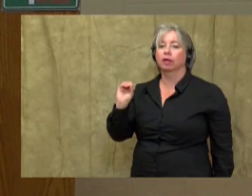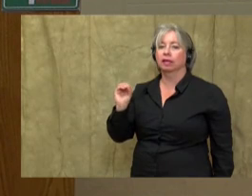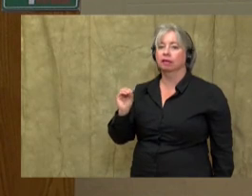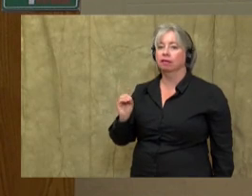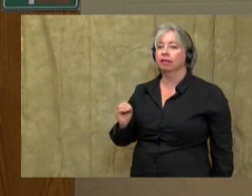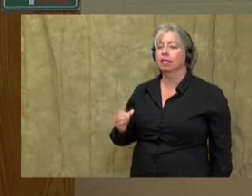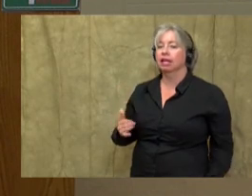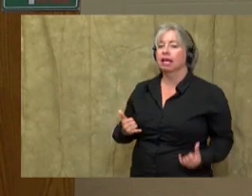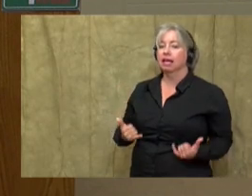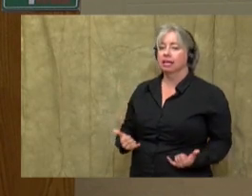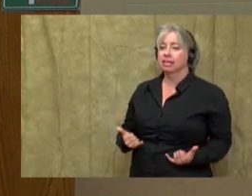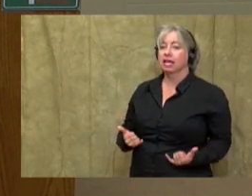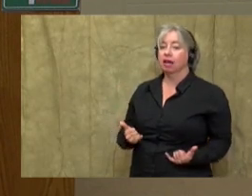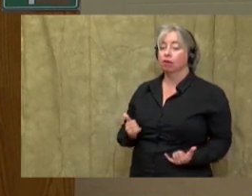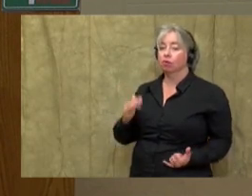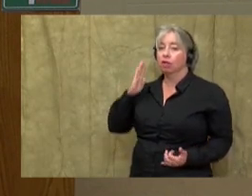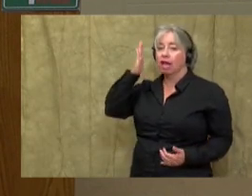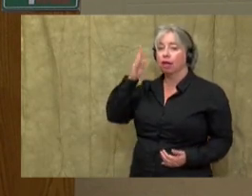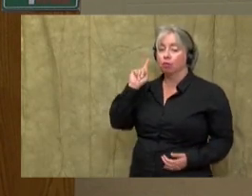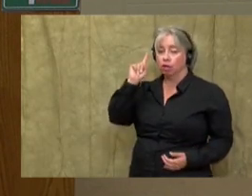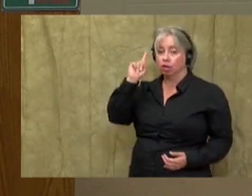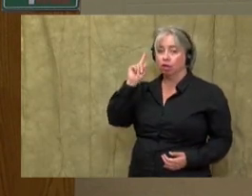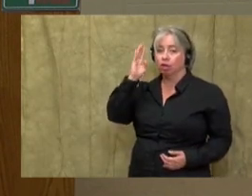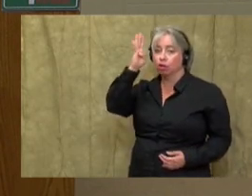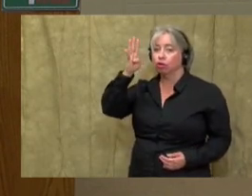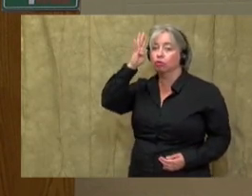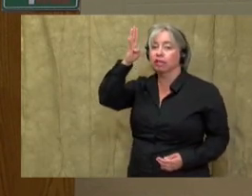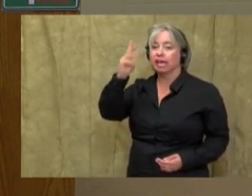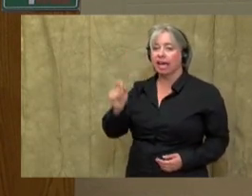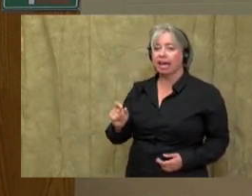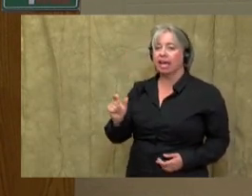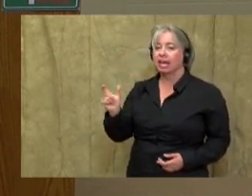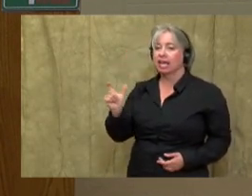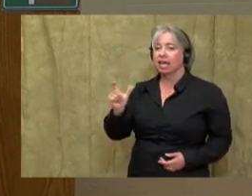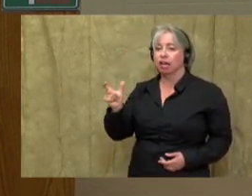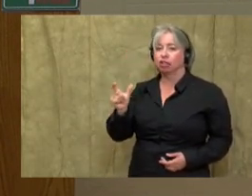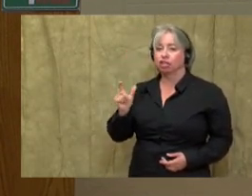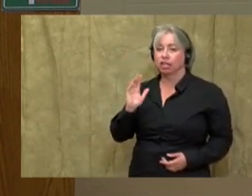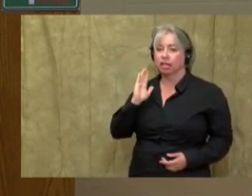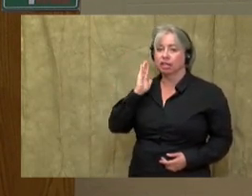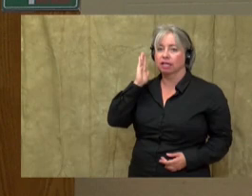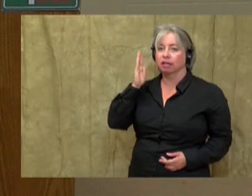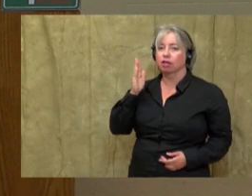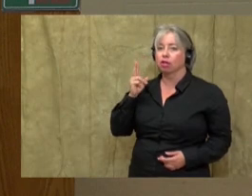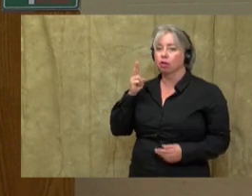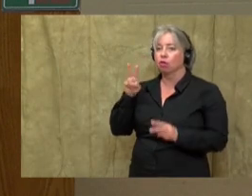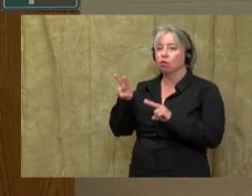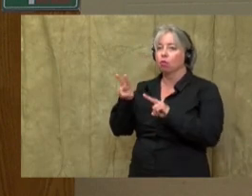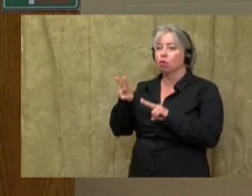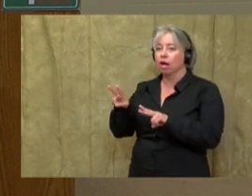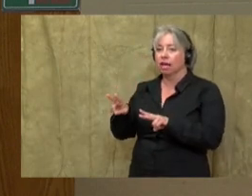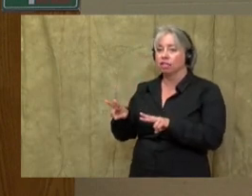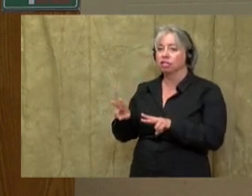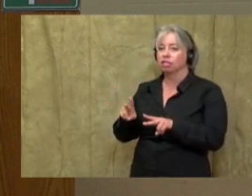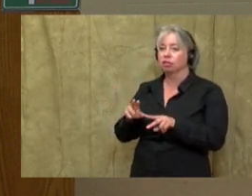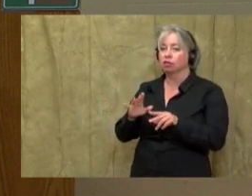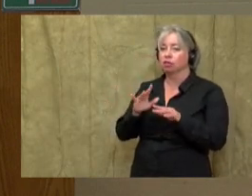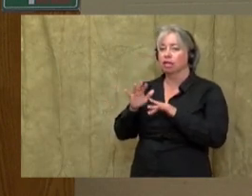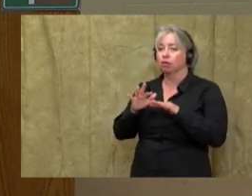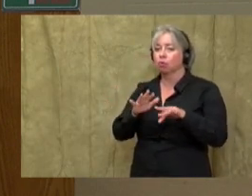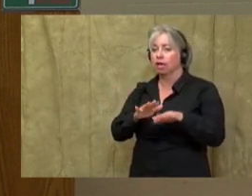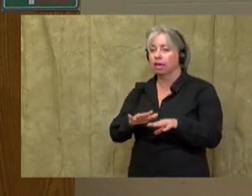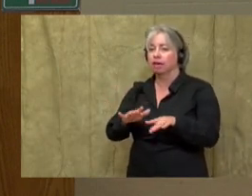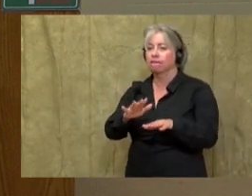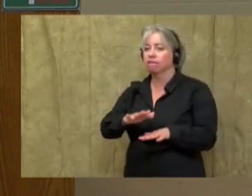energy, again, by causing a disturbance. So I'm going to lift my hand up and down, and we're going to see the wave go through the